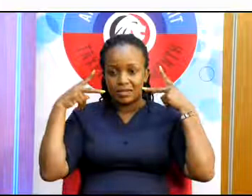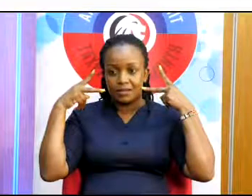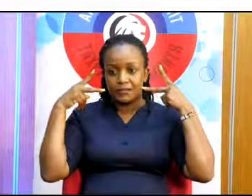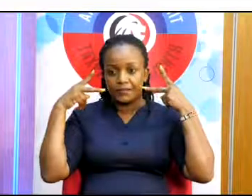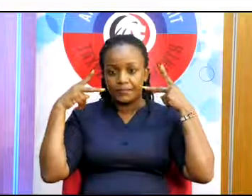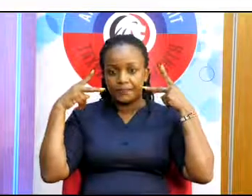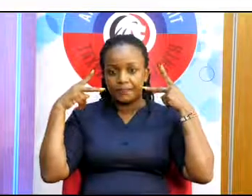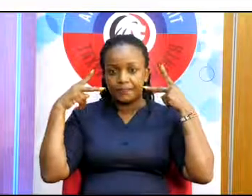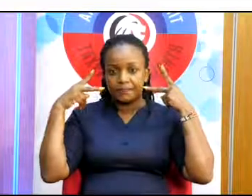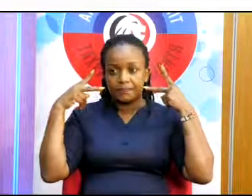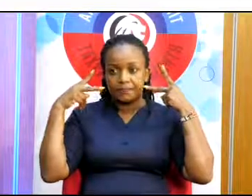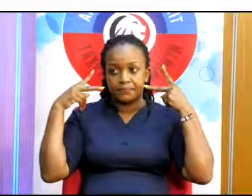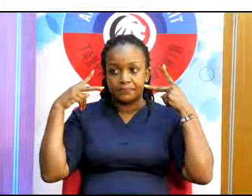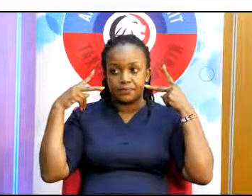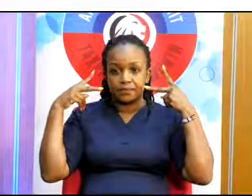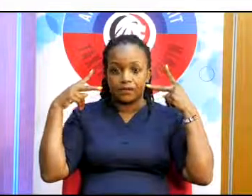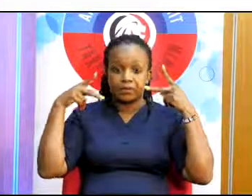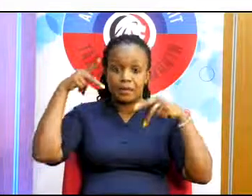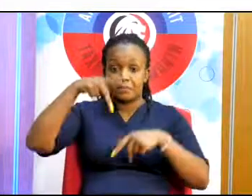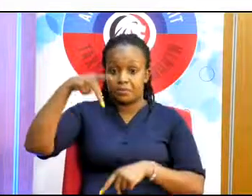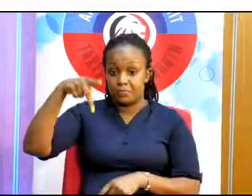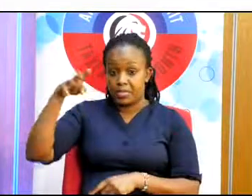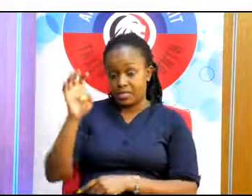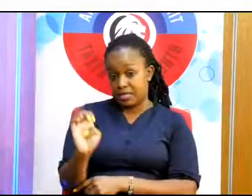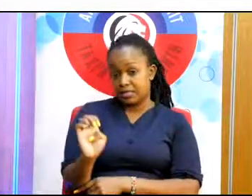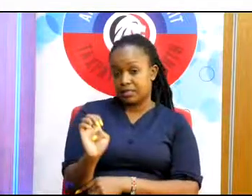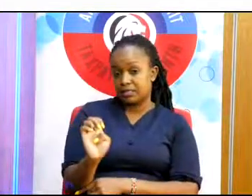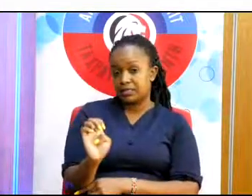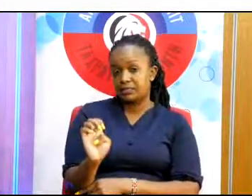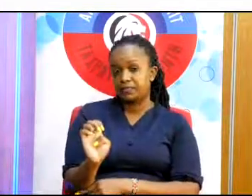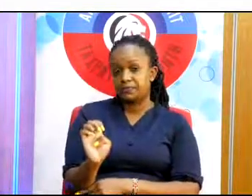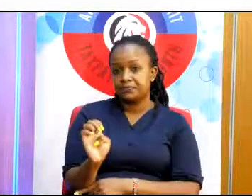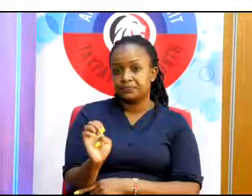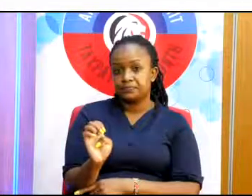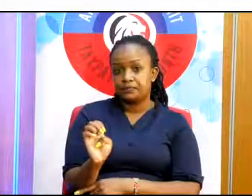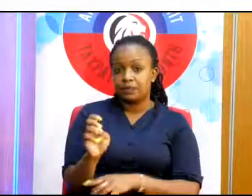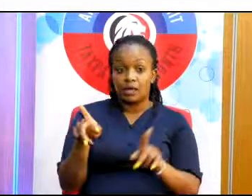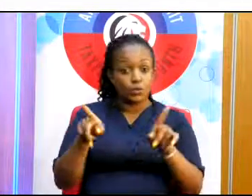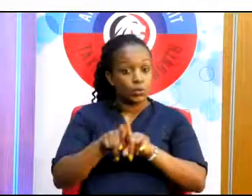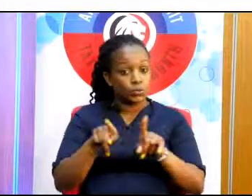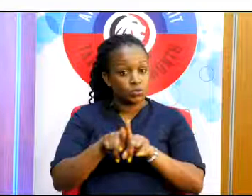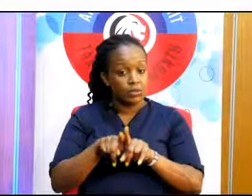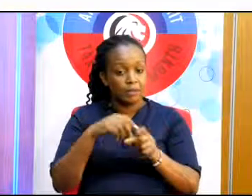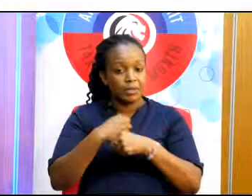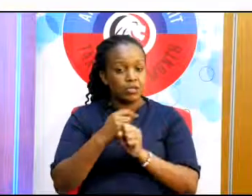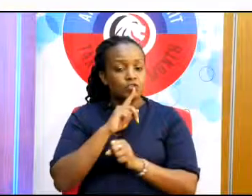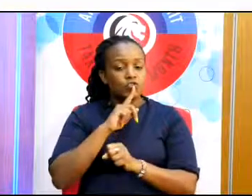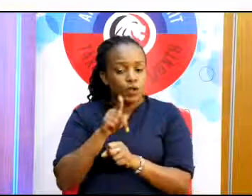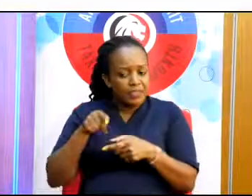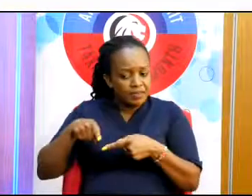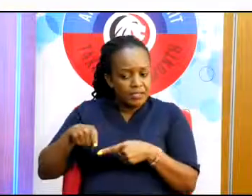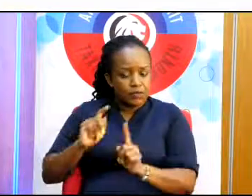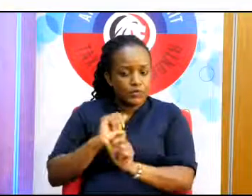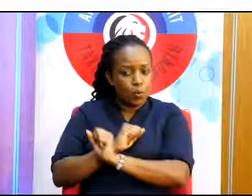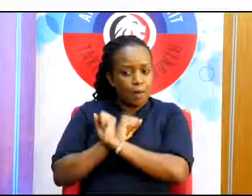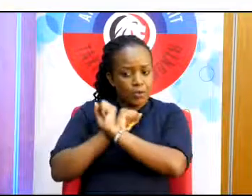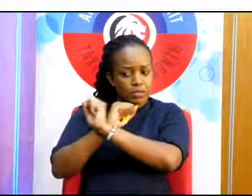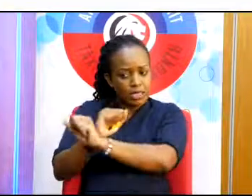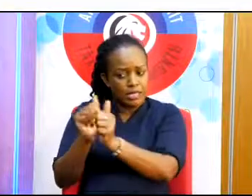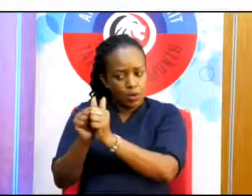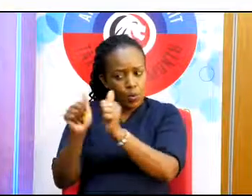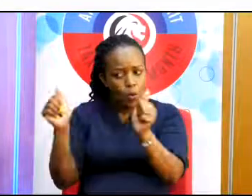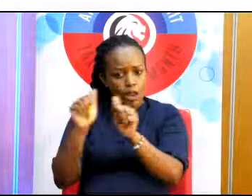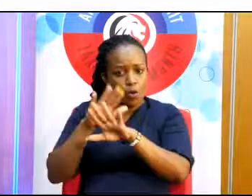call the protective equipment, and also ensuring that they are safe in terms of how